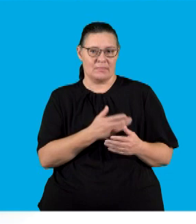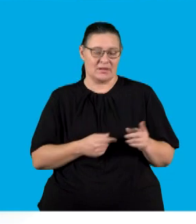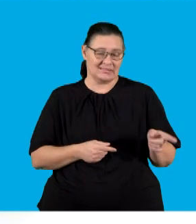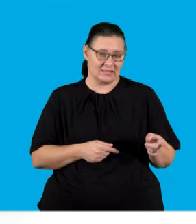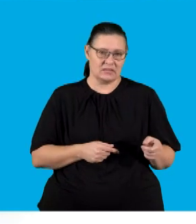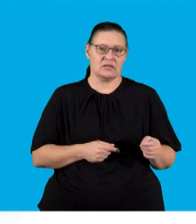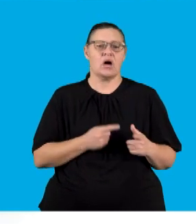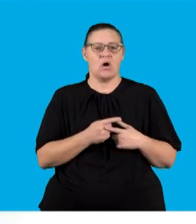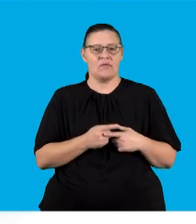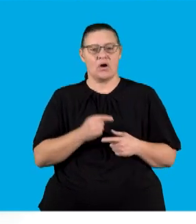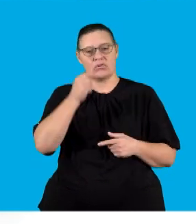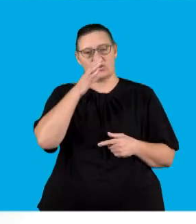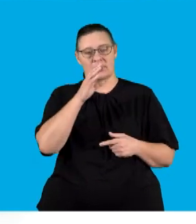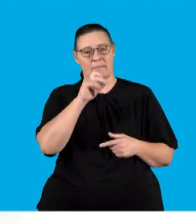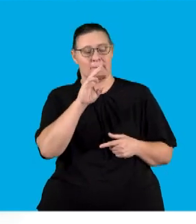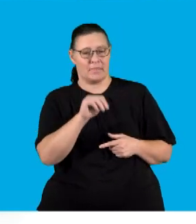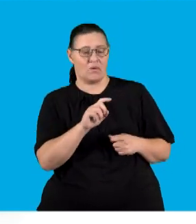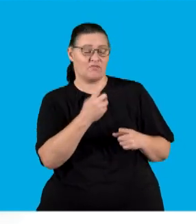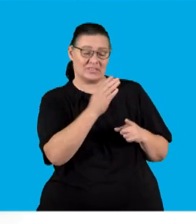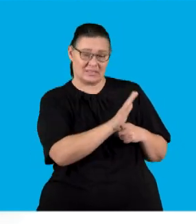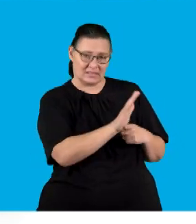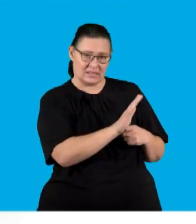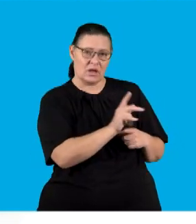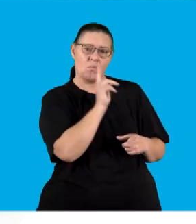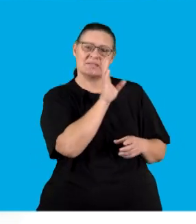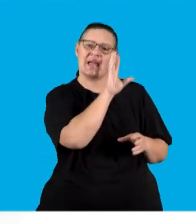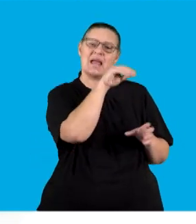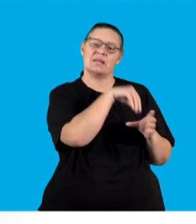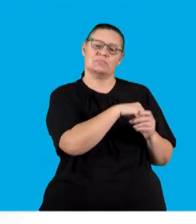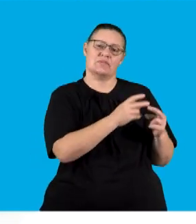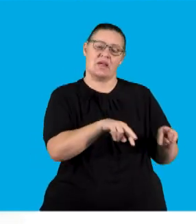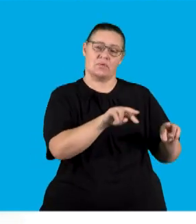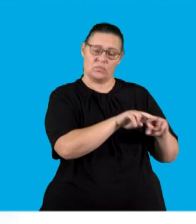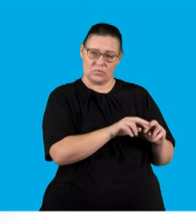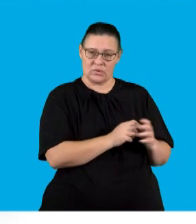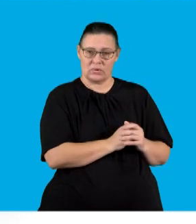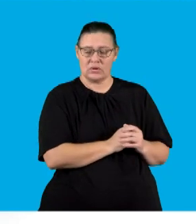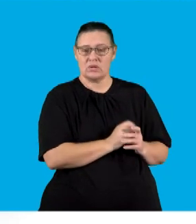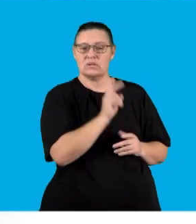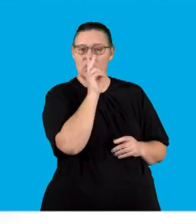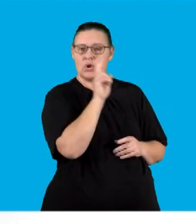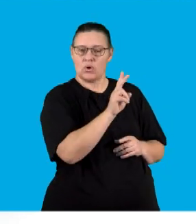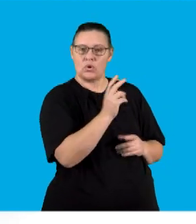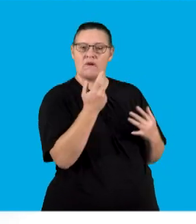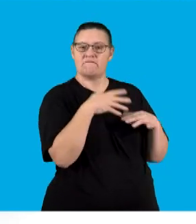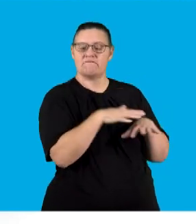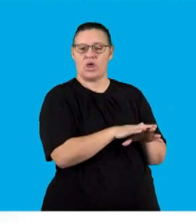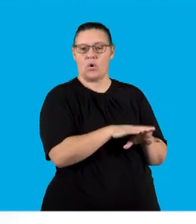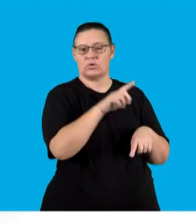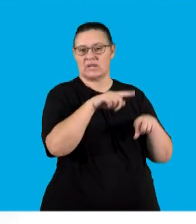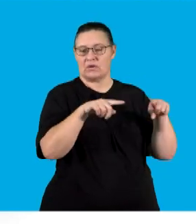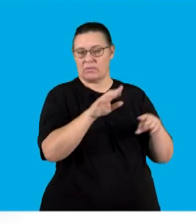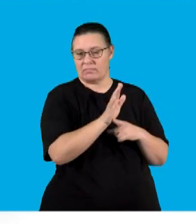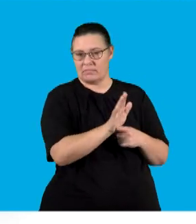sorry, of our concept map, and that is the input values. Now we are going to be looking at flow diagrams